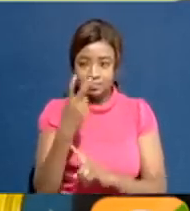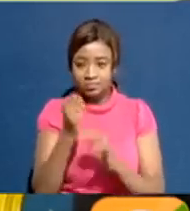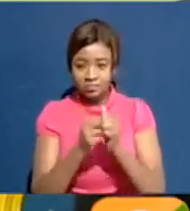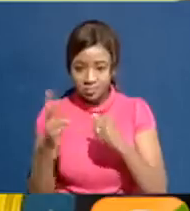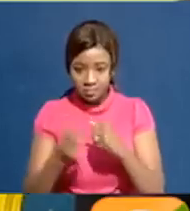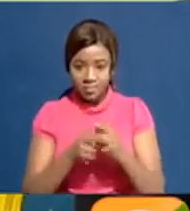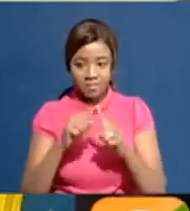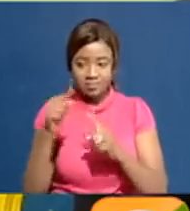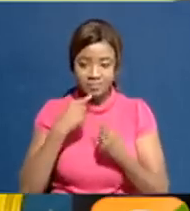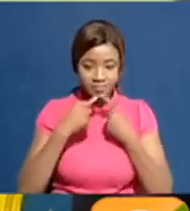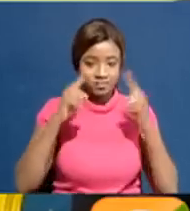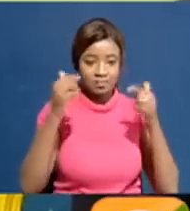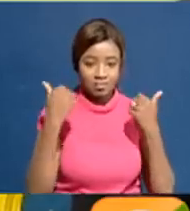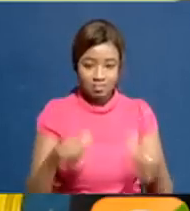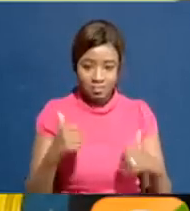2017